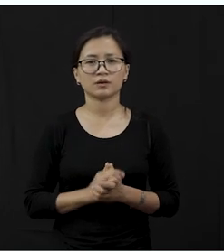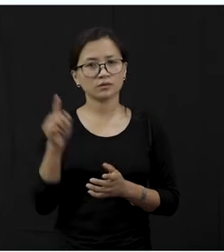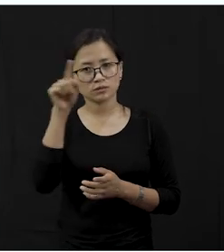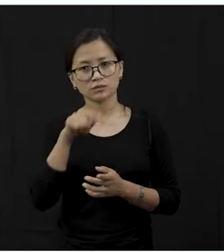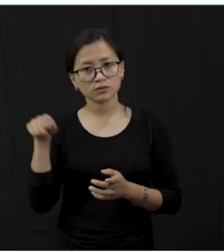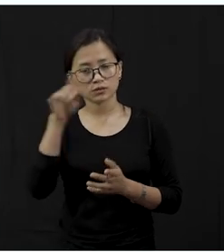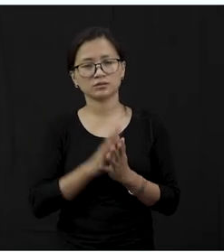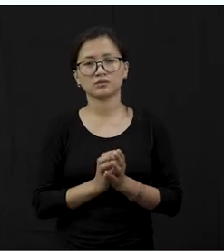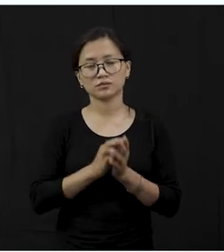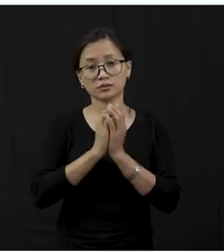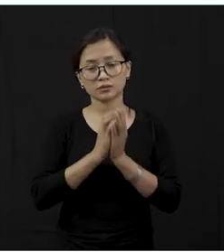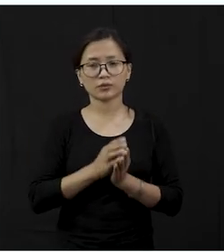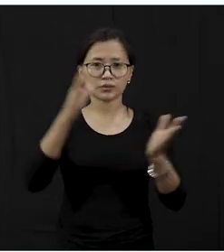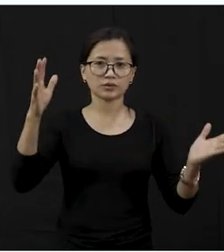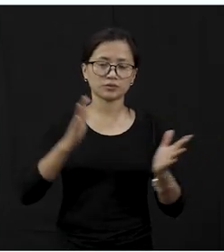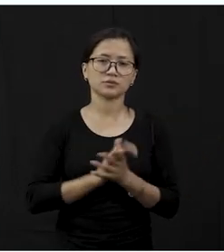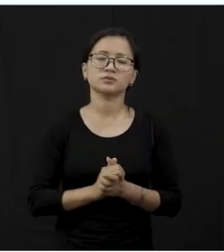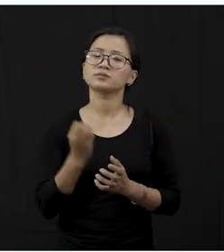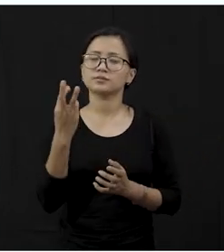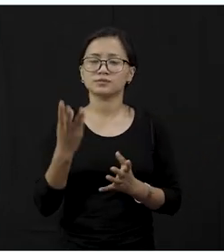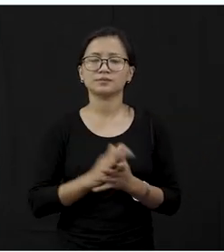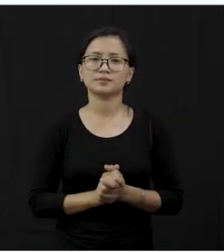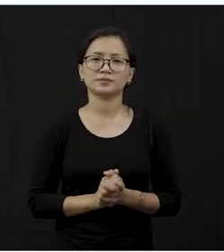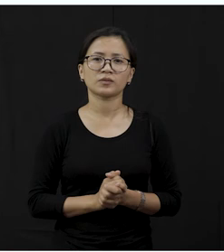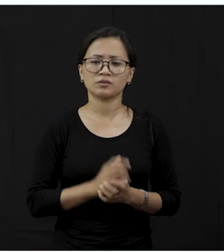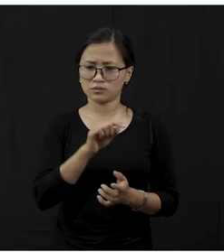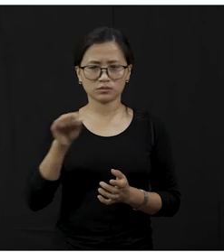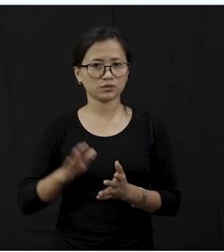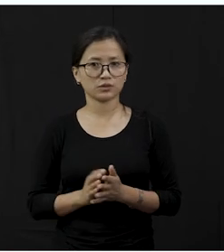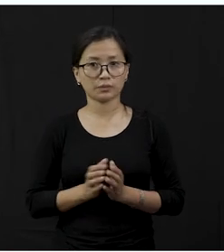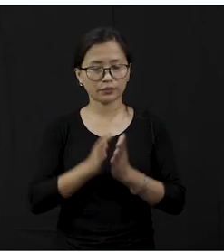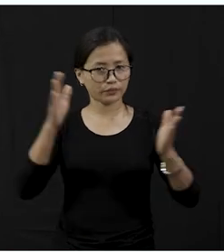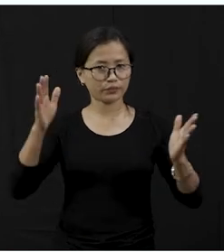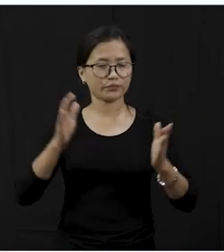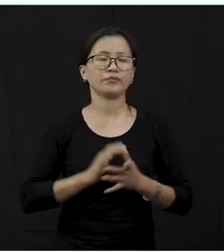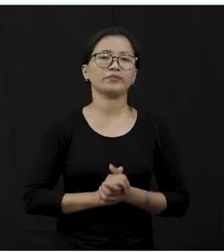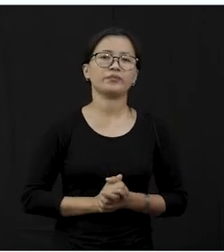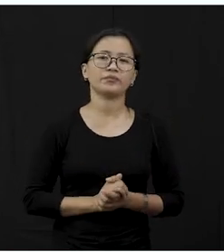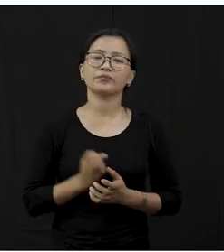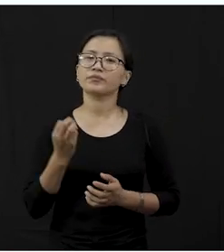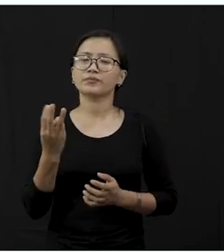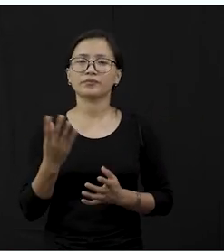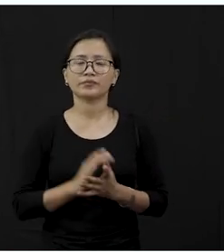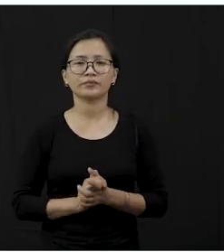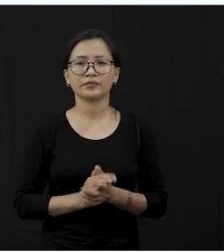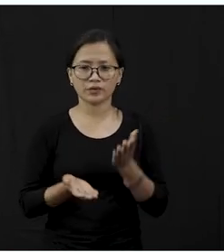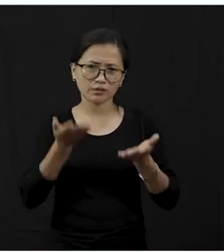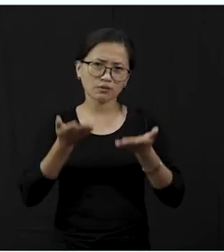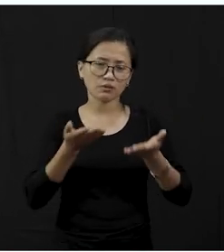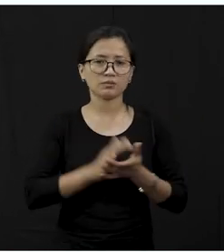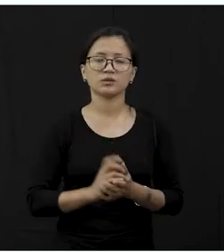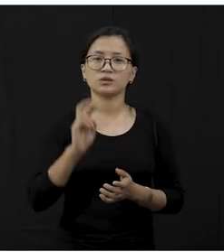Circle the greatest number in each of the following. So the greatest number, which means the bigger number, okay? So here you